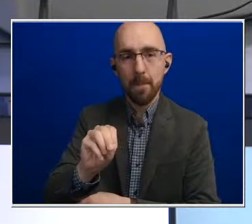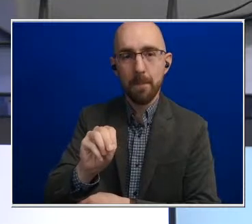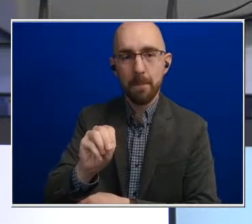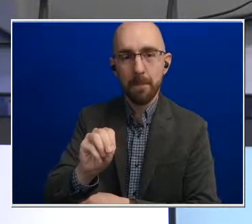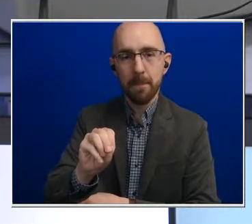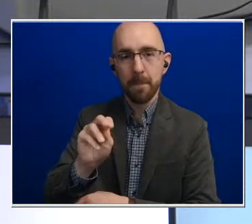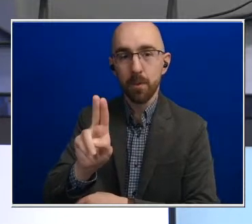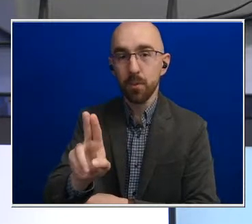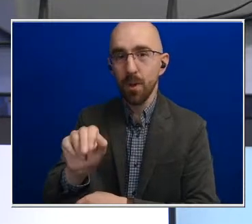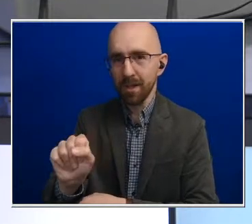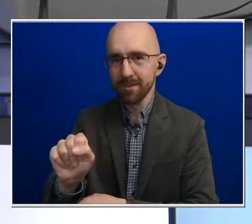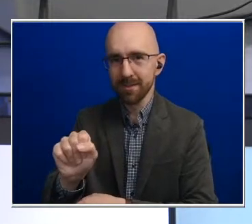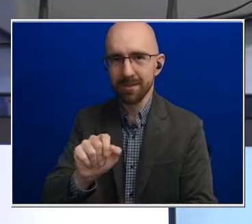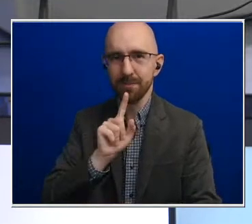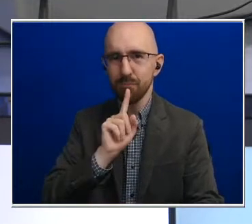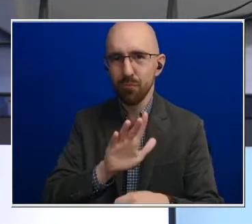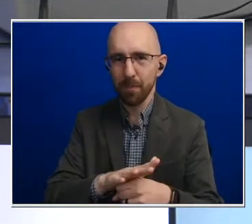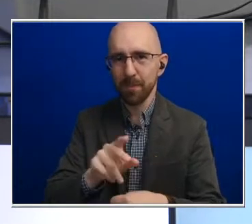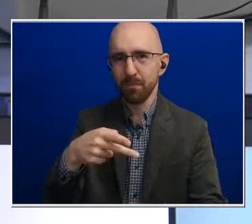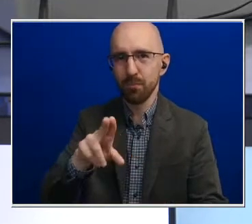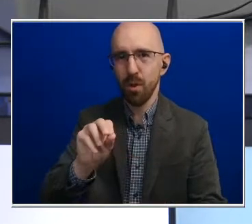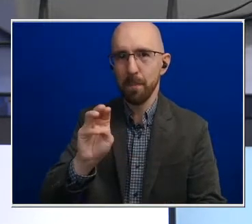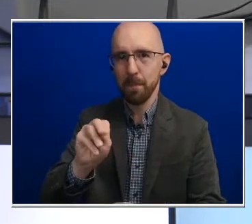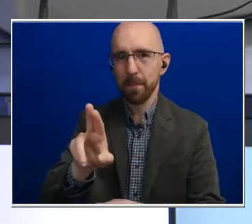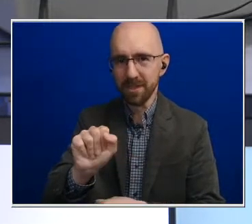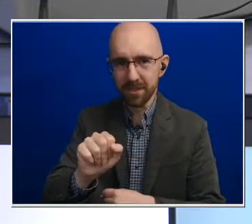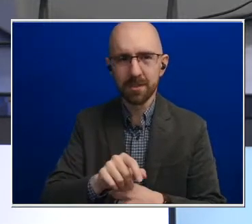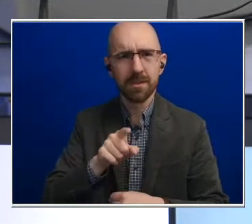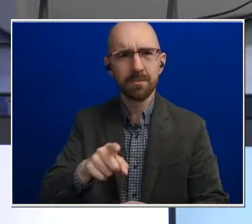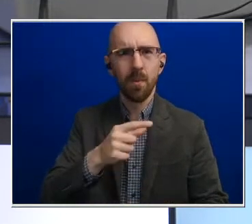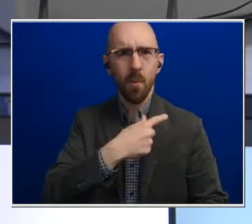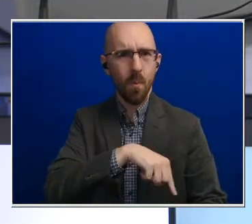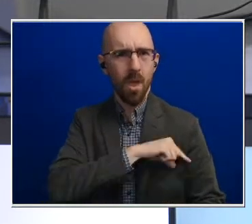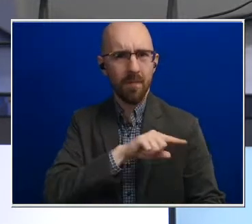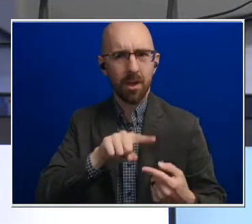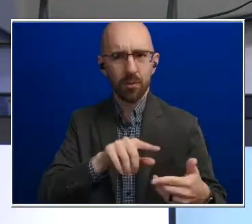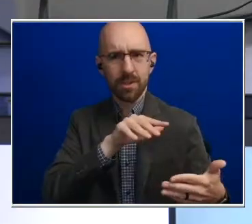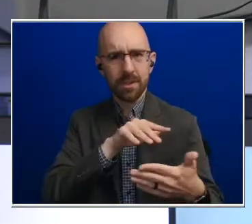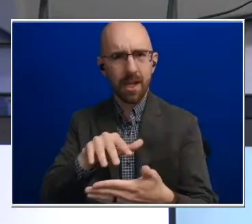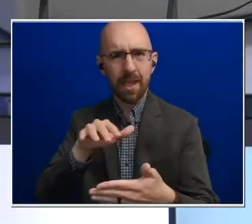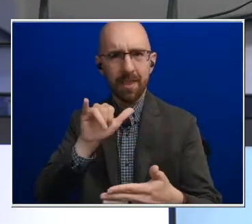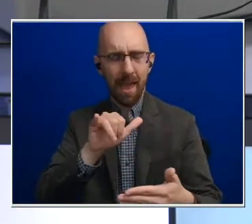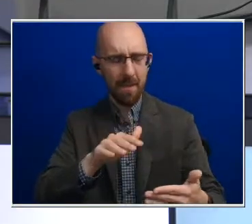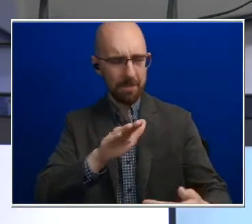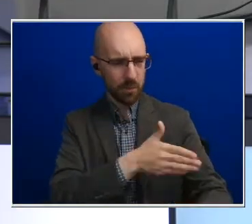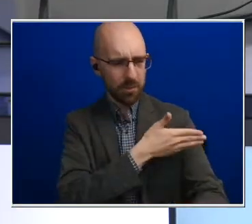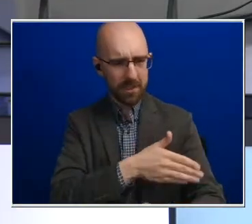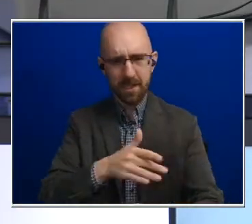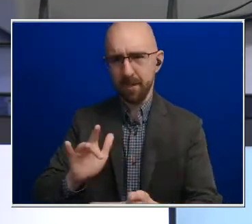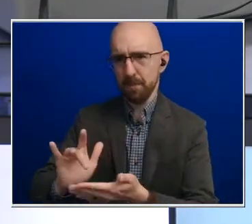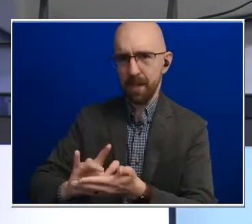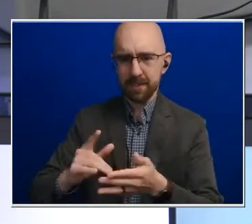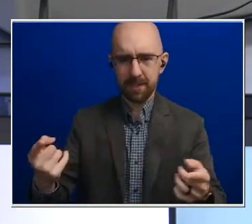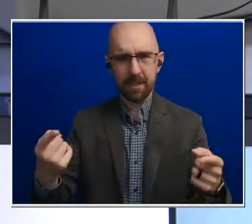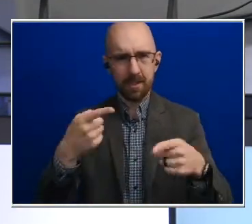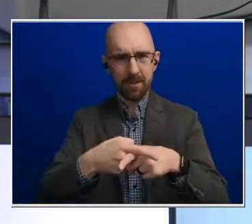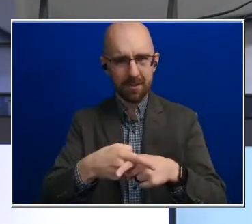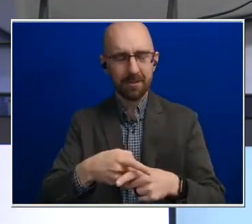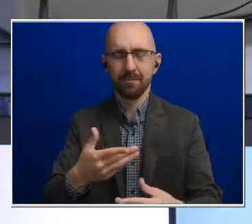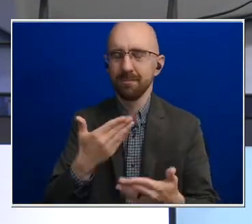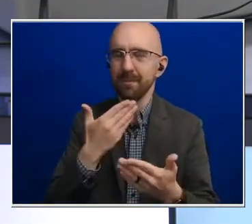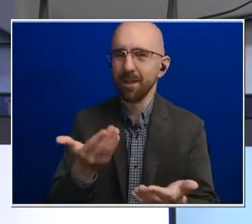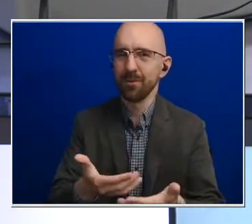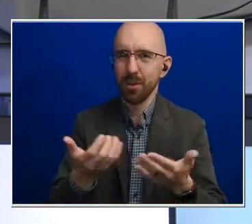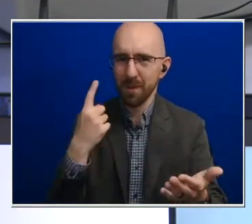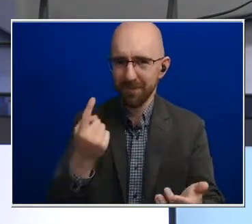P-R-O-M-U-S. She is uniquely qualified to study the cross-section of music and medicine. Rebecca, thank you so much for being here. This is going to be